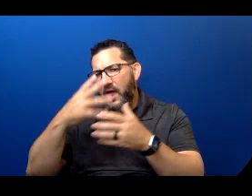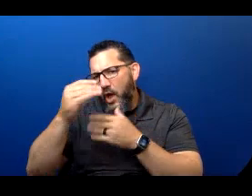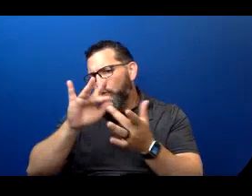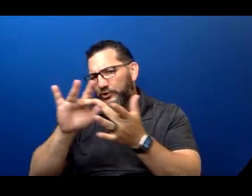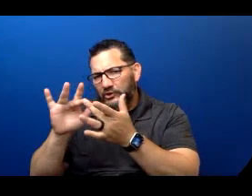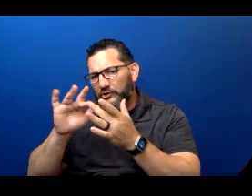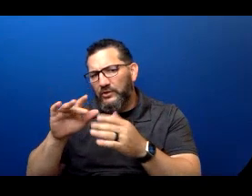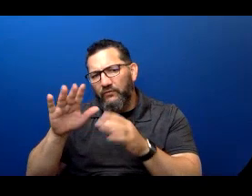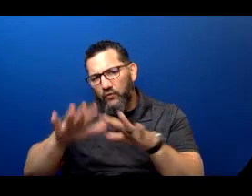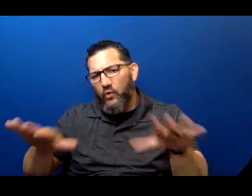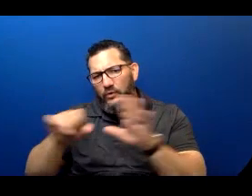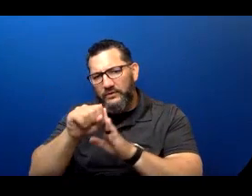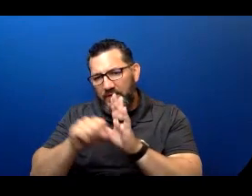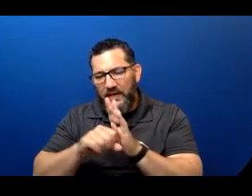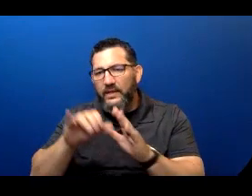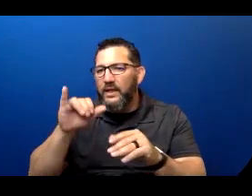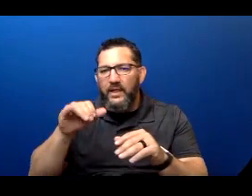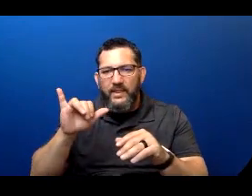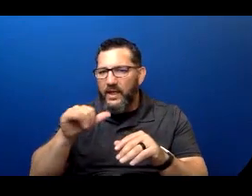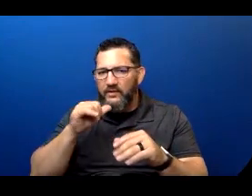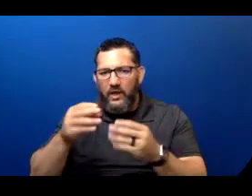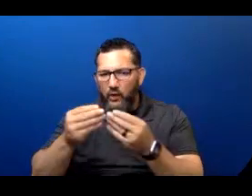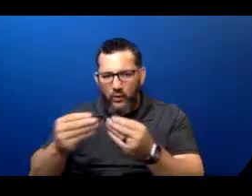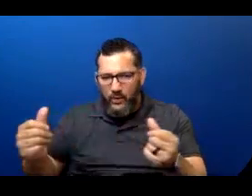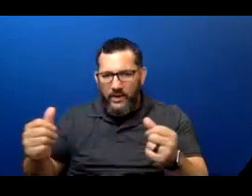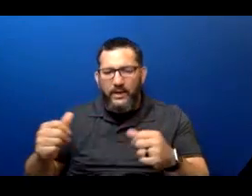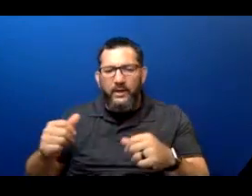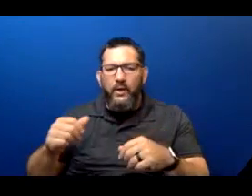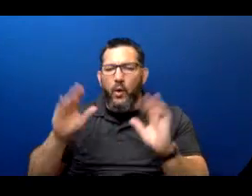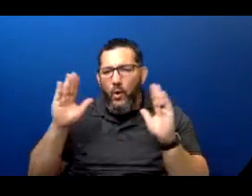staple. Hoping to get to the north more.